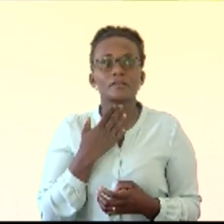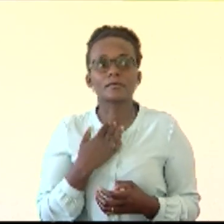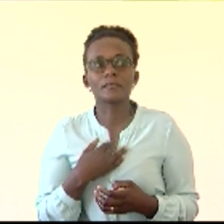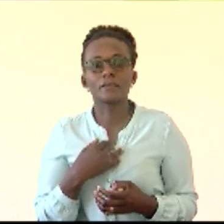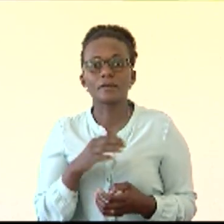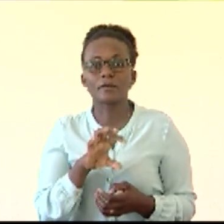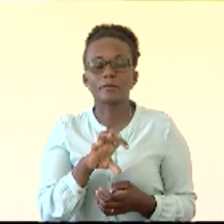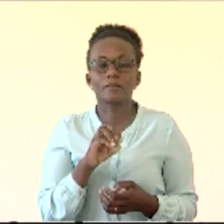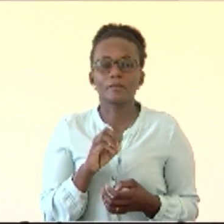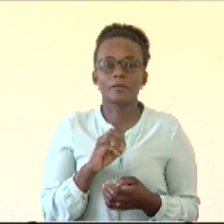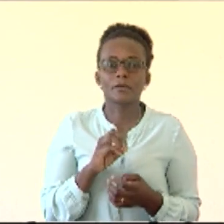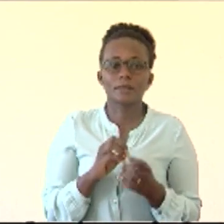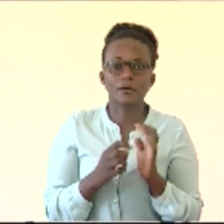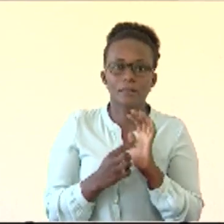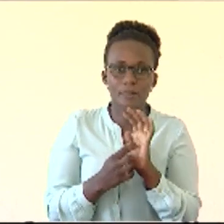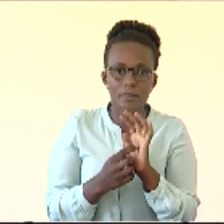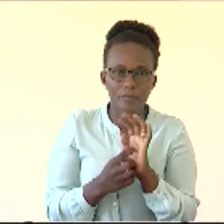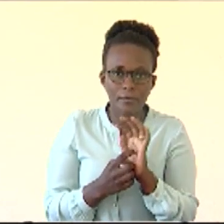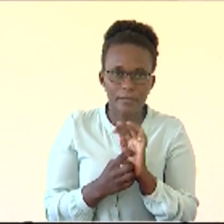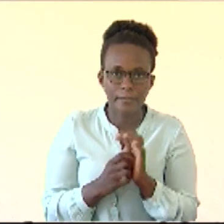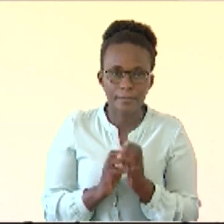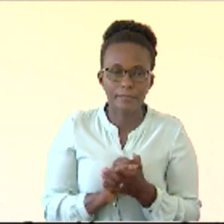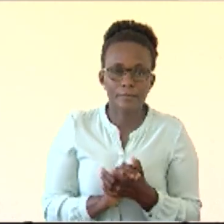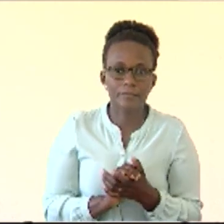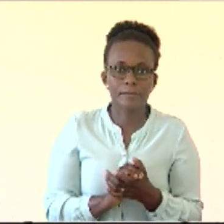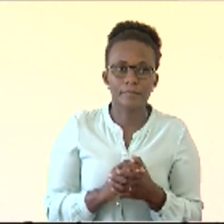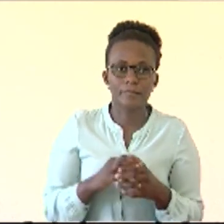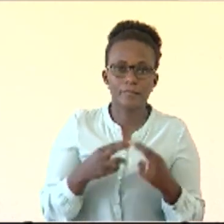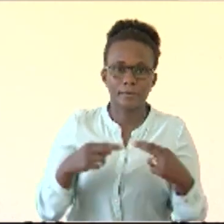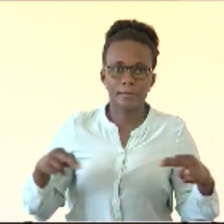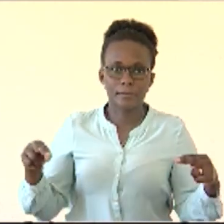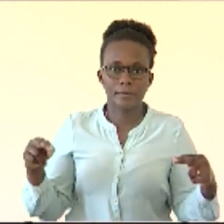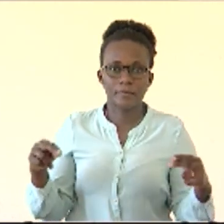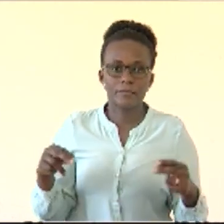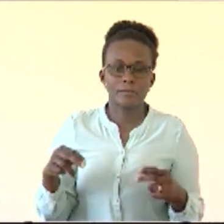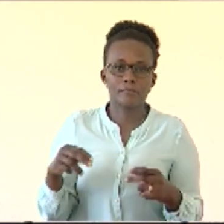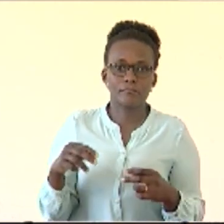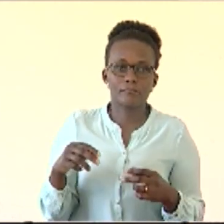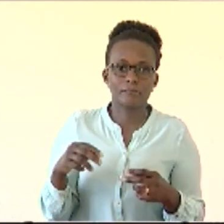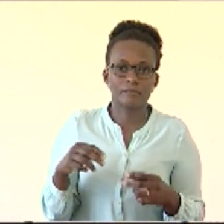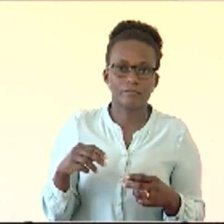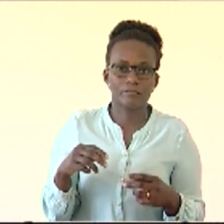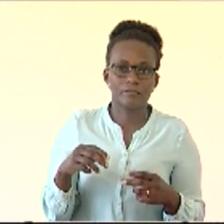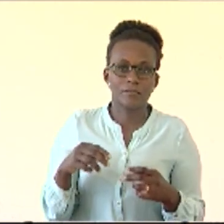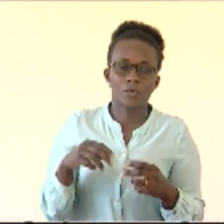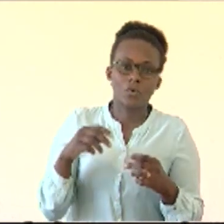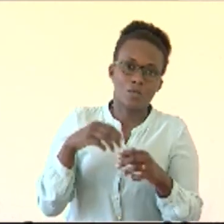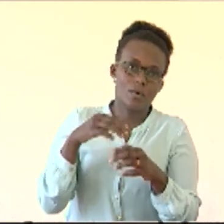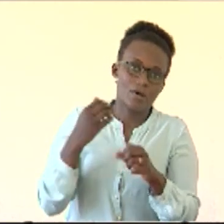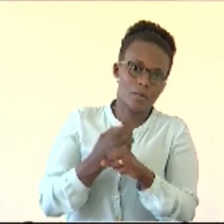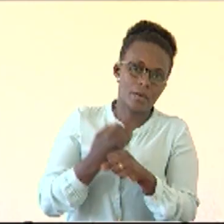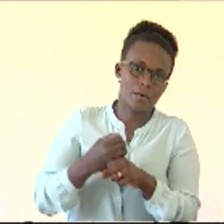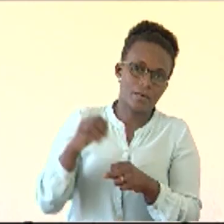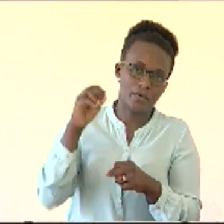this. The reactions at the anode, reactions at the electrodes, reactions at the